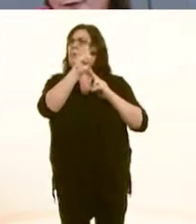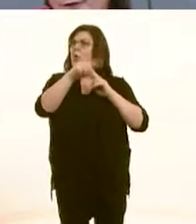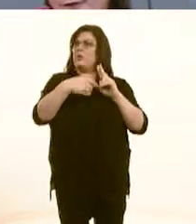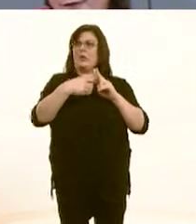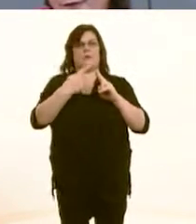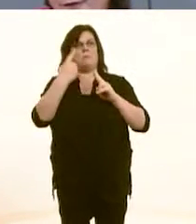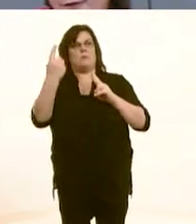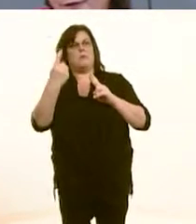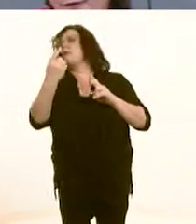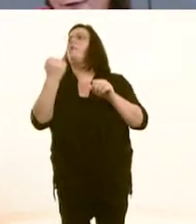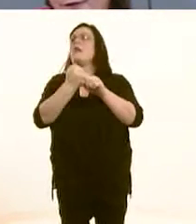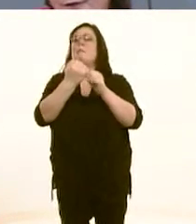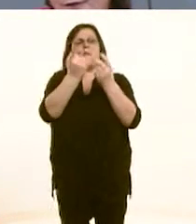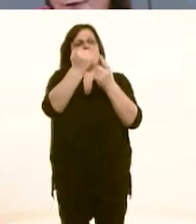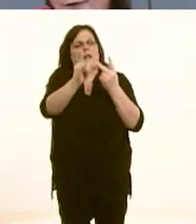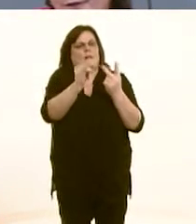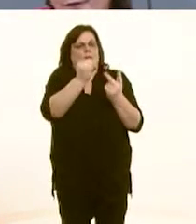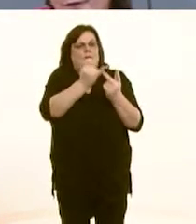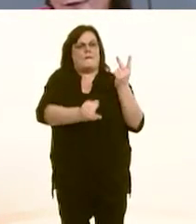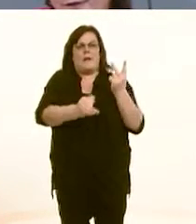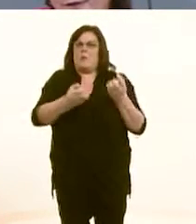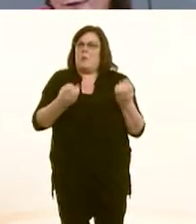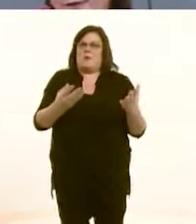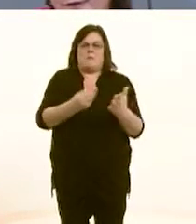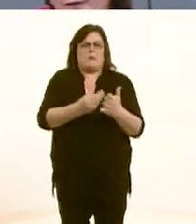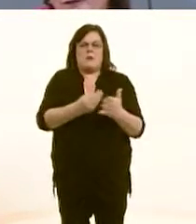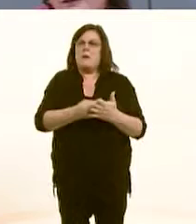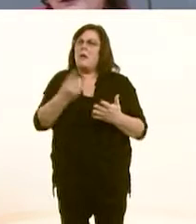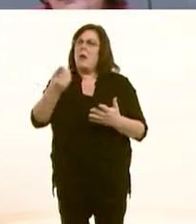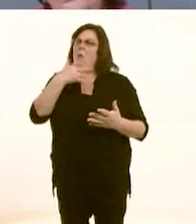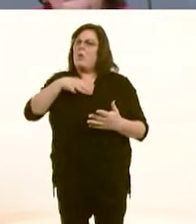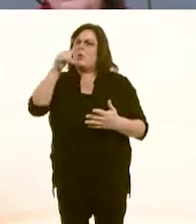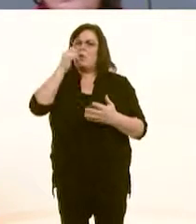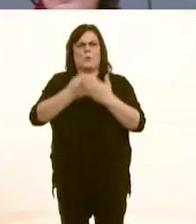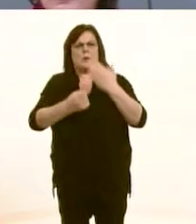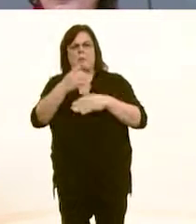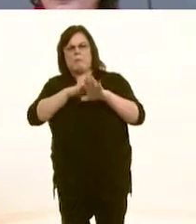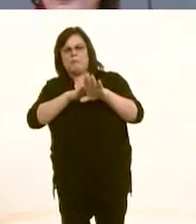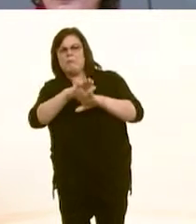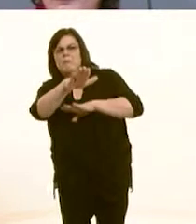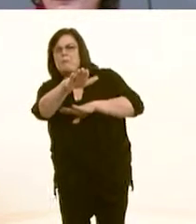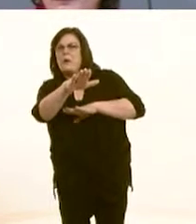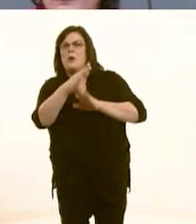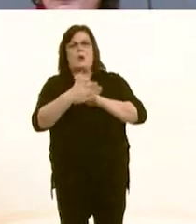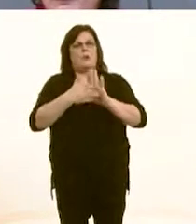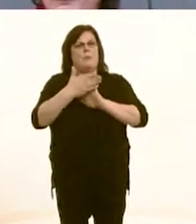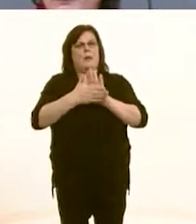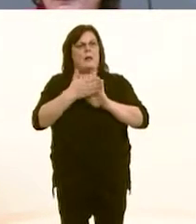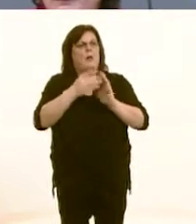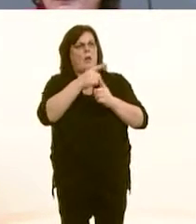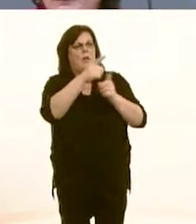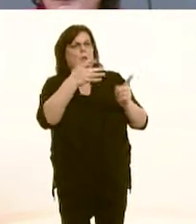money. What are you going to be doing? What further action will you be taking as First Minister to hold the people to account